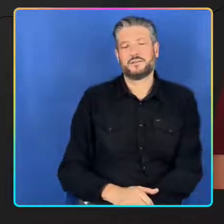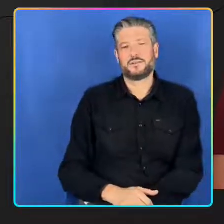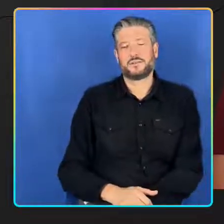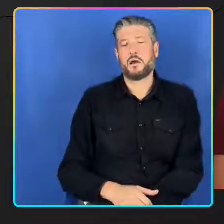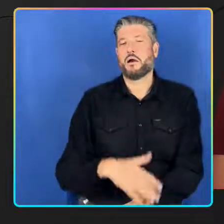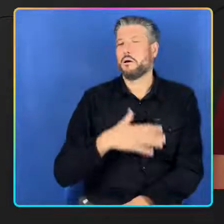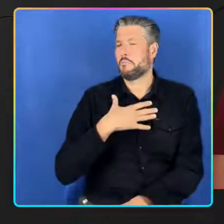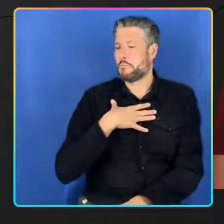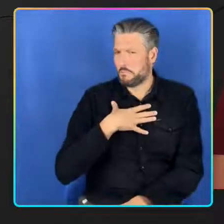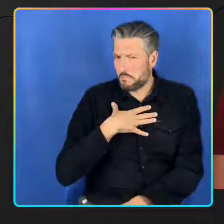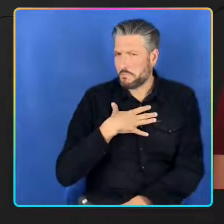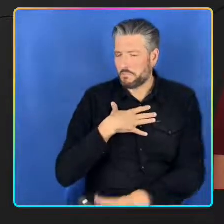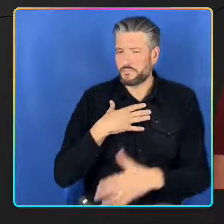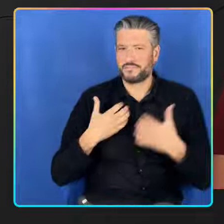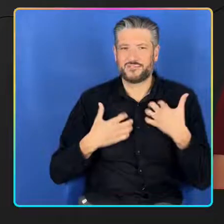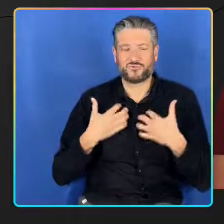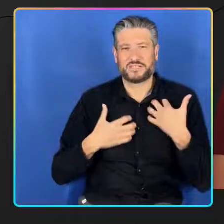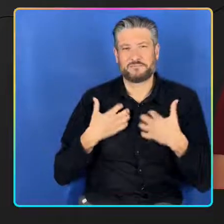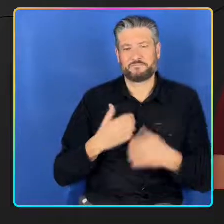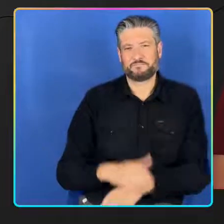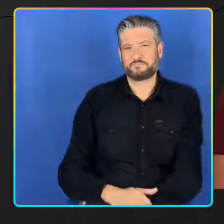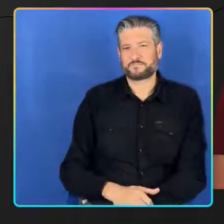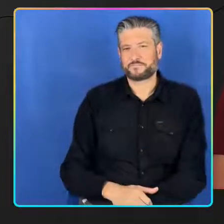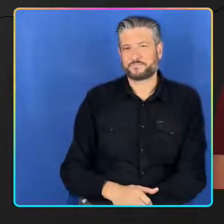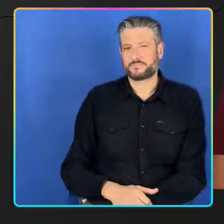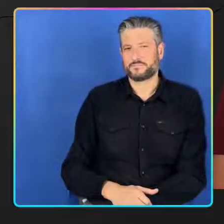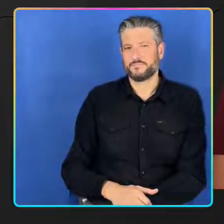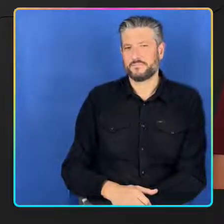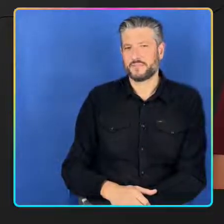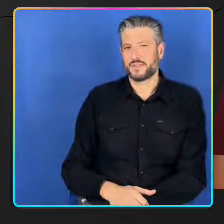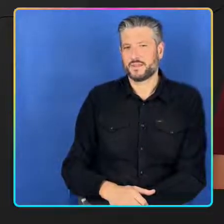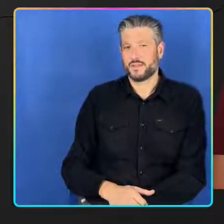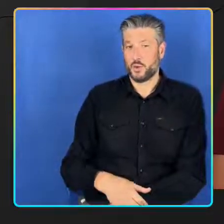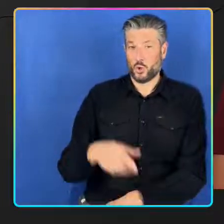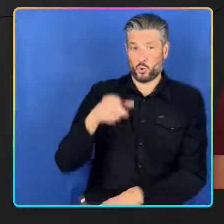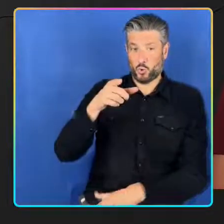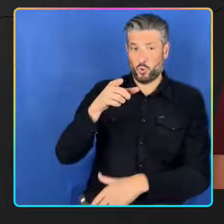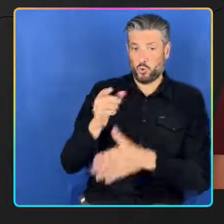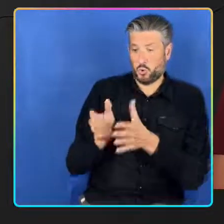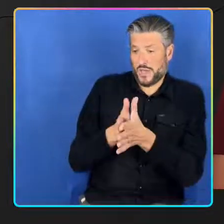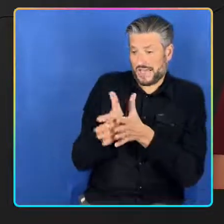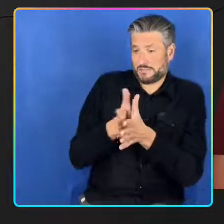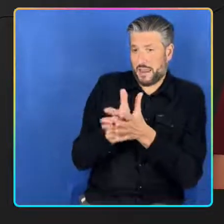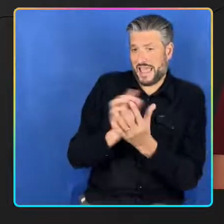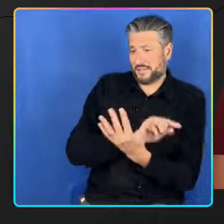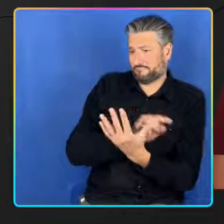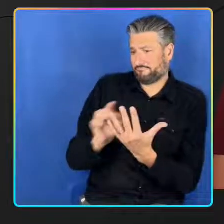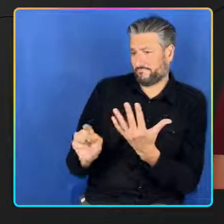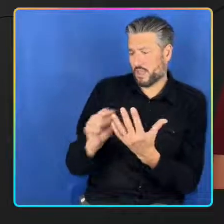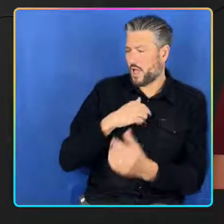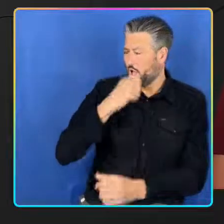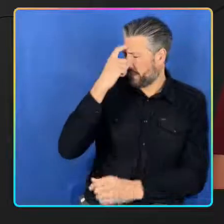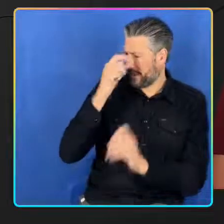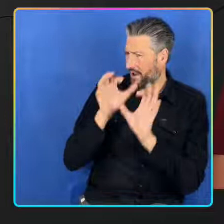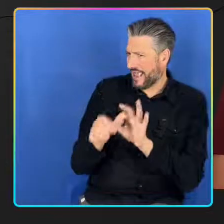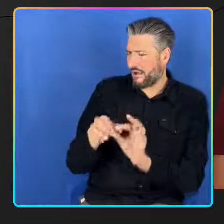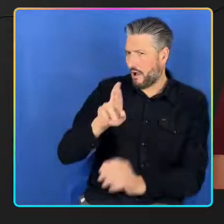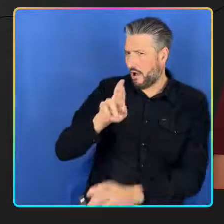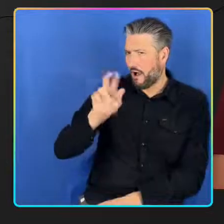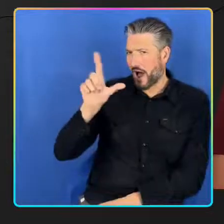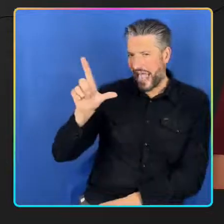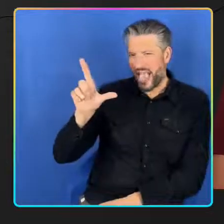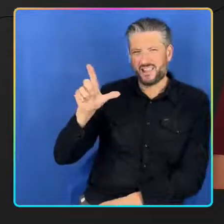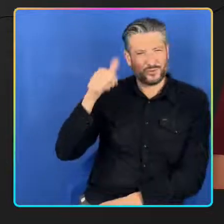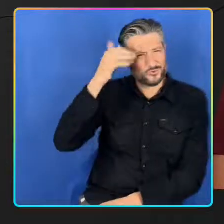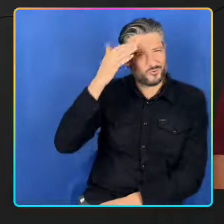Interesting. And strangely, the way you describe that literally makes me think of reinforcement learning, like everything about it: goal, choice of